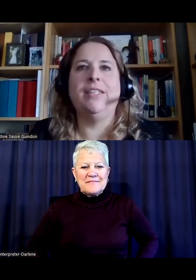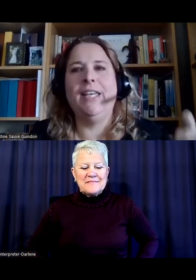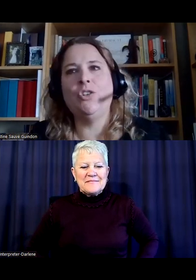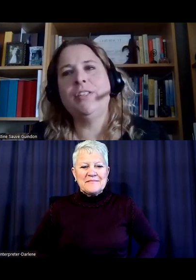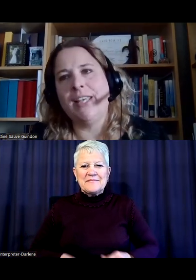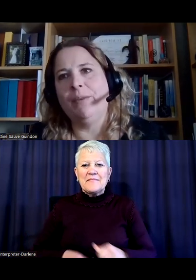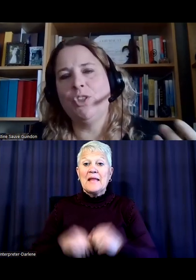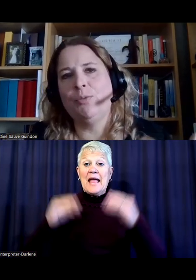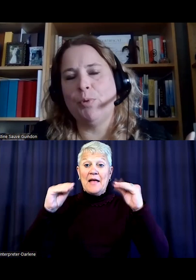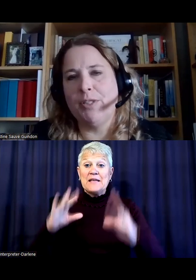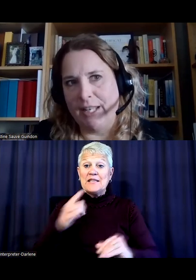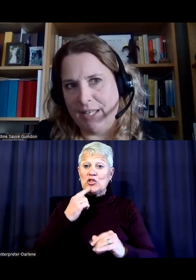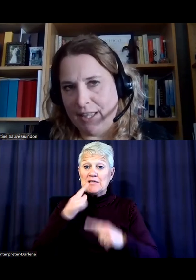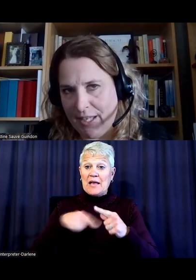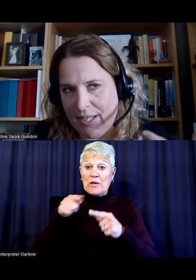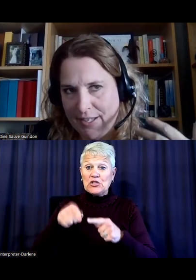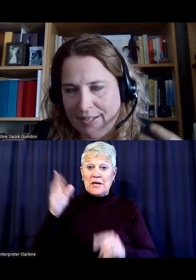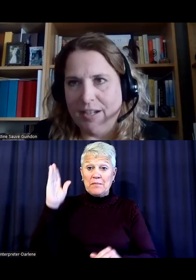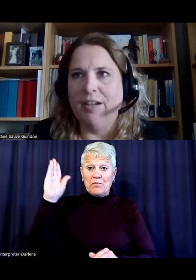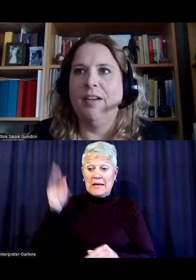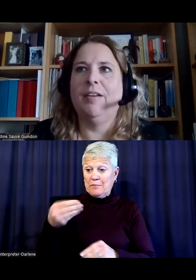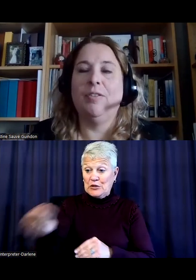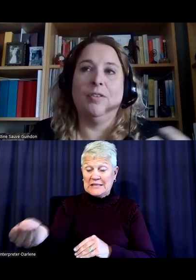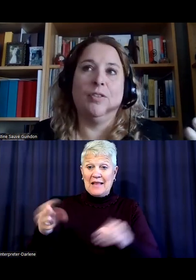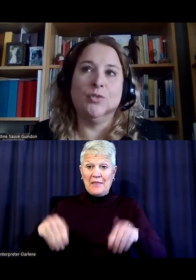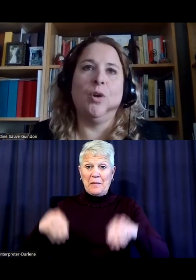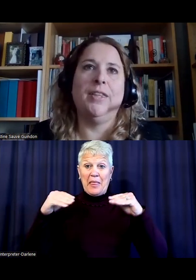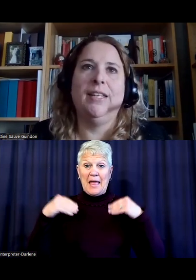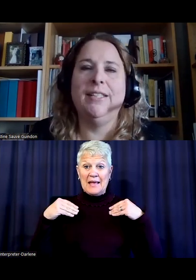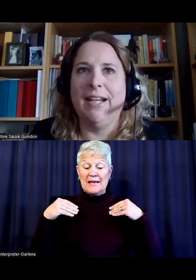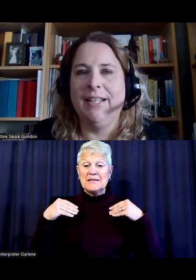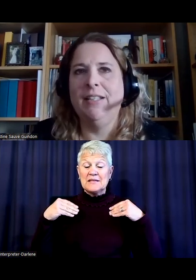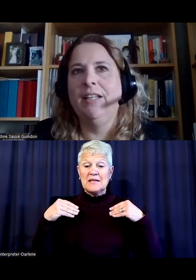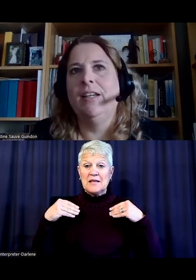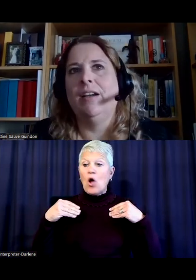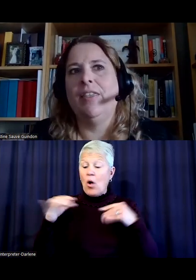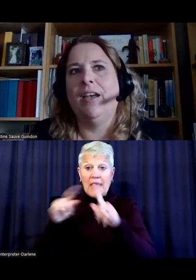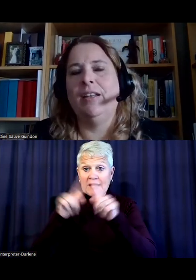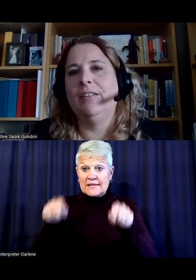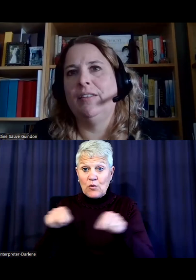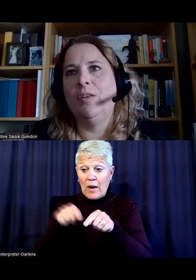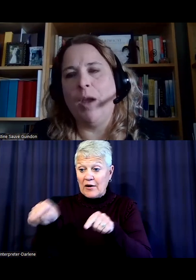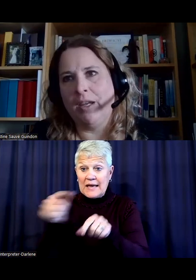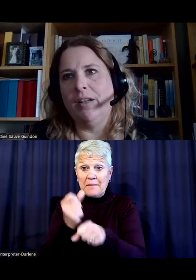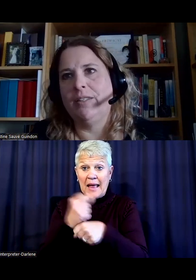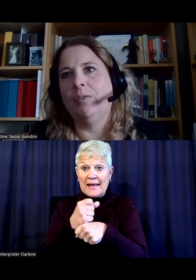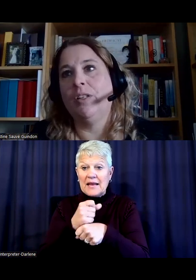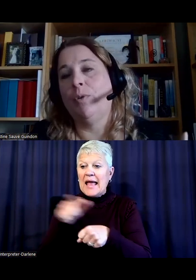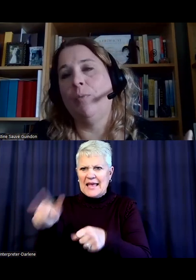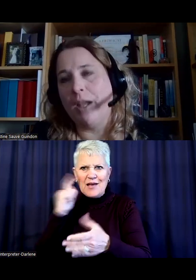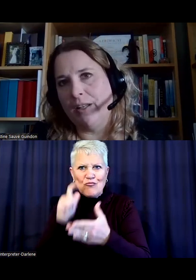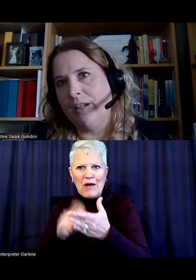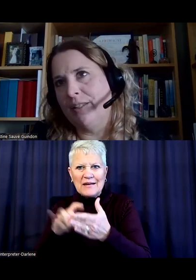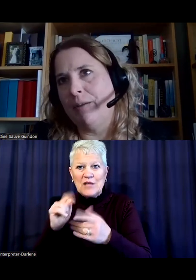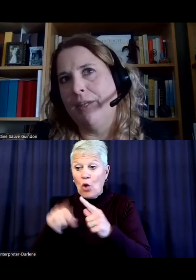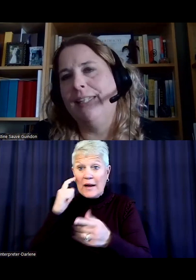bien. So the teacher is saying when she's presenting the square that he had done, that he recognized it because when